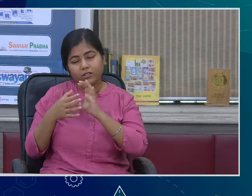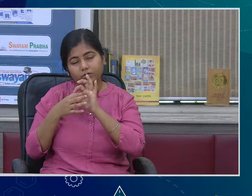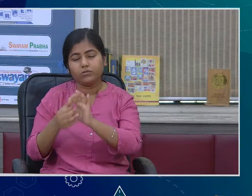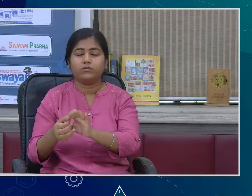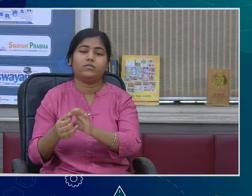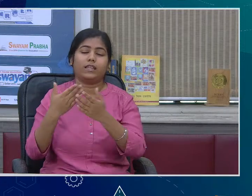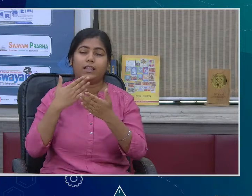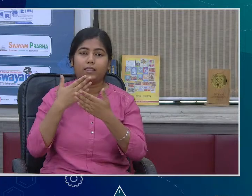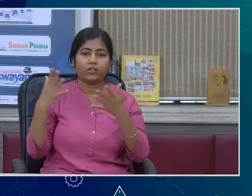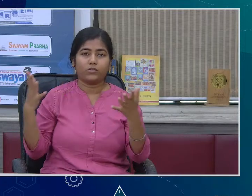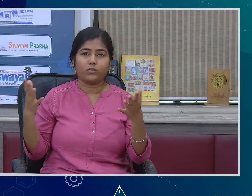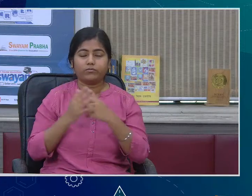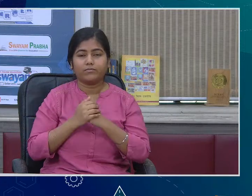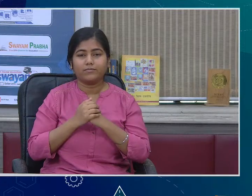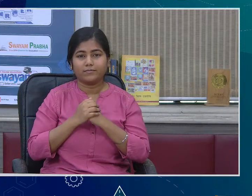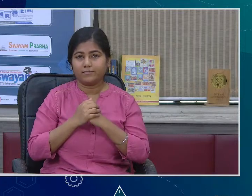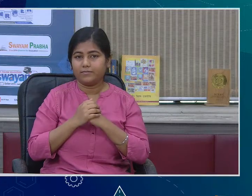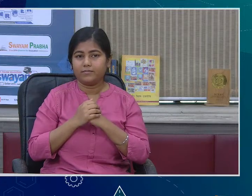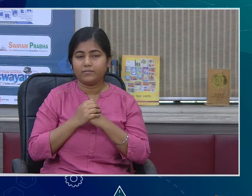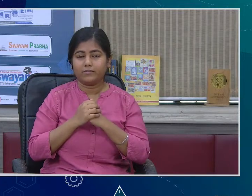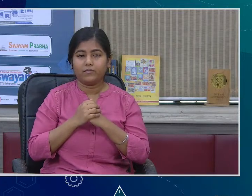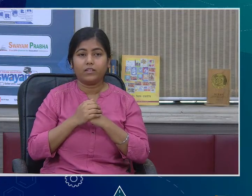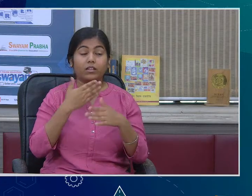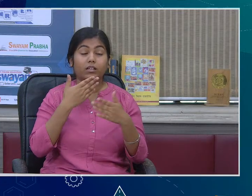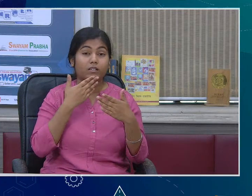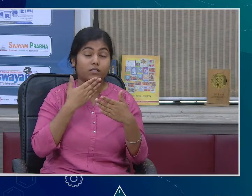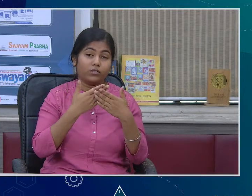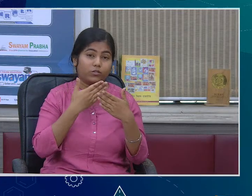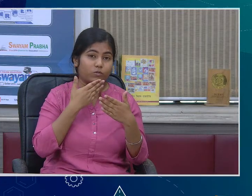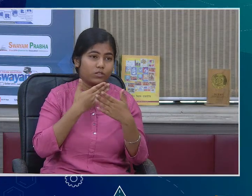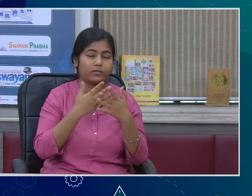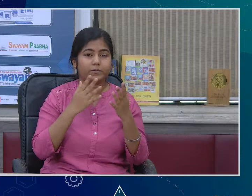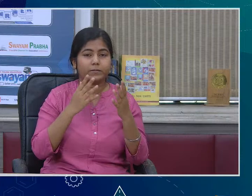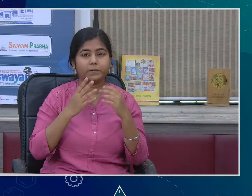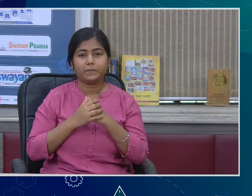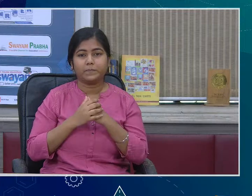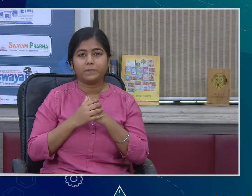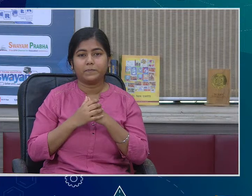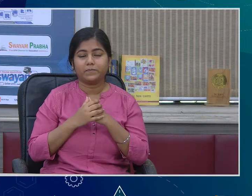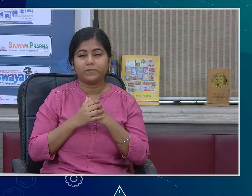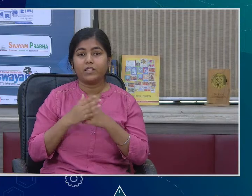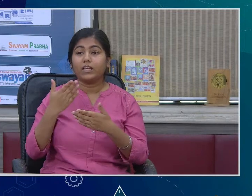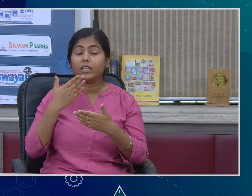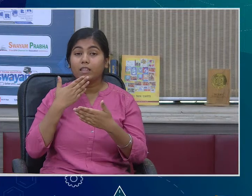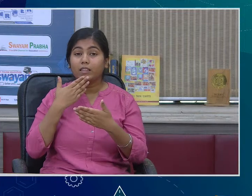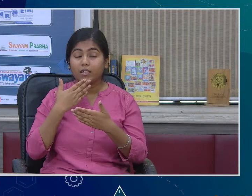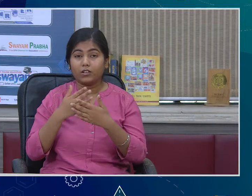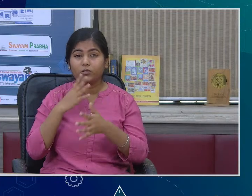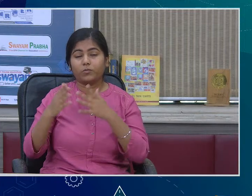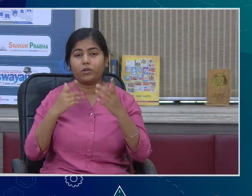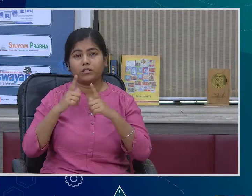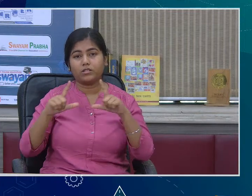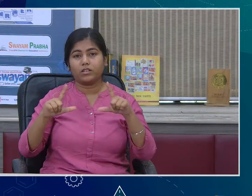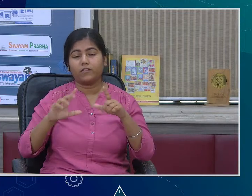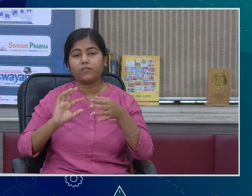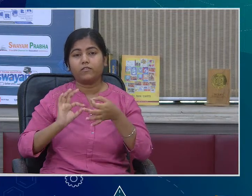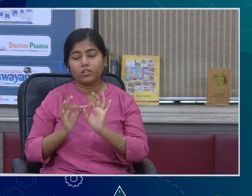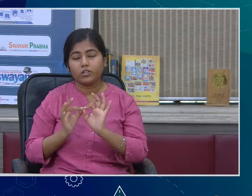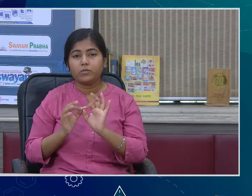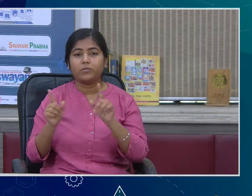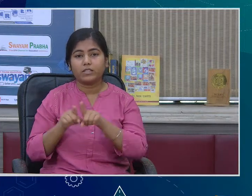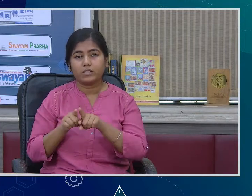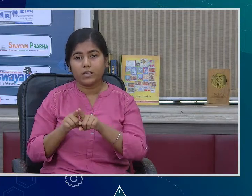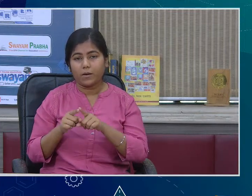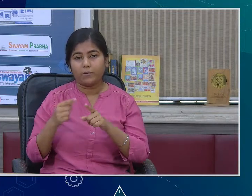more. Thank you so much, ma'am. Thank you. Thank you, Tanvi. Thank you. And thank you to our sign language interpreter as